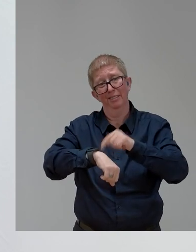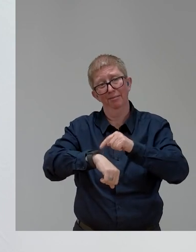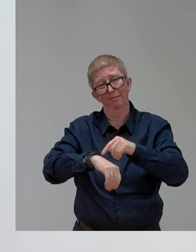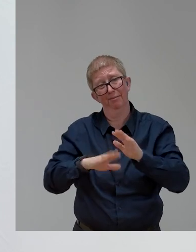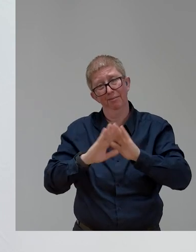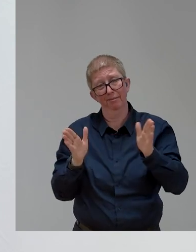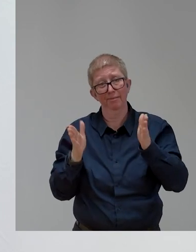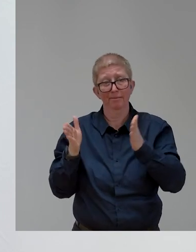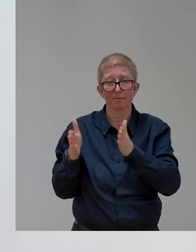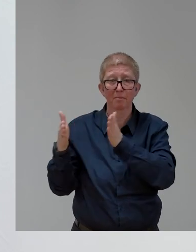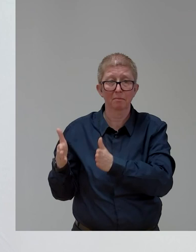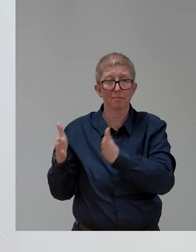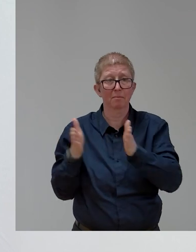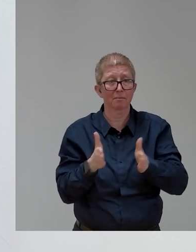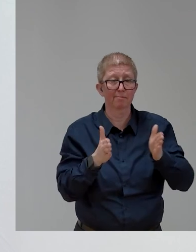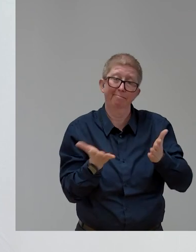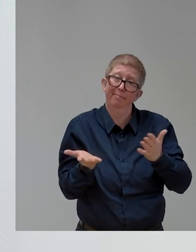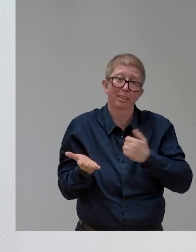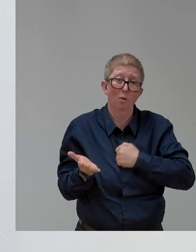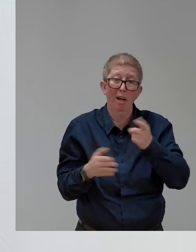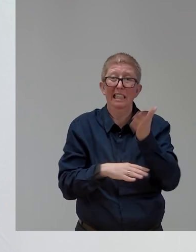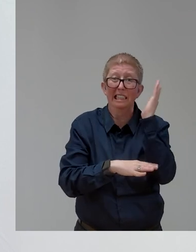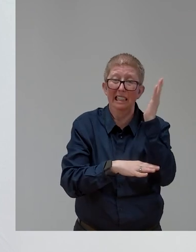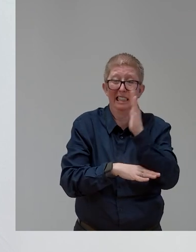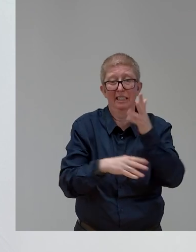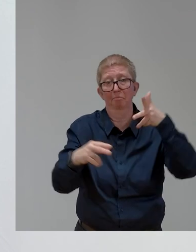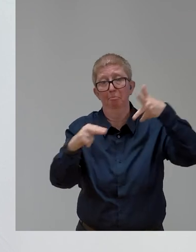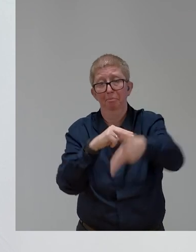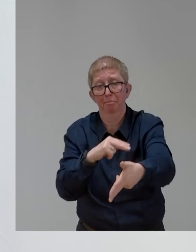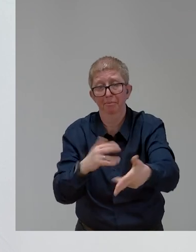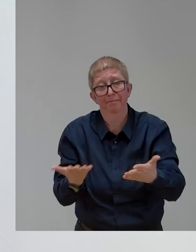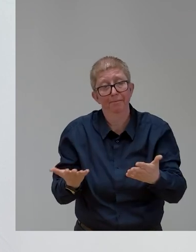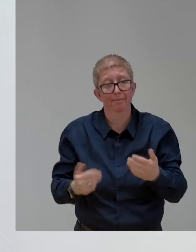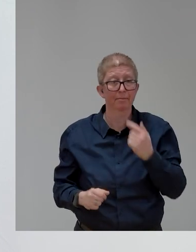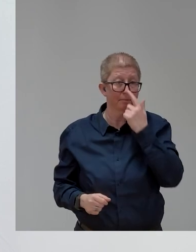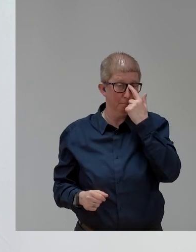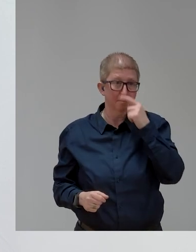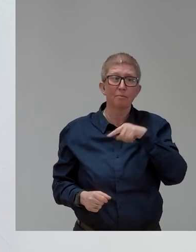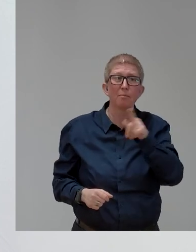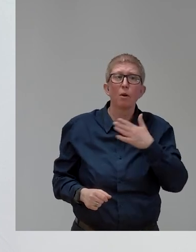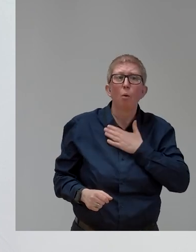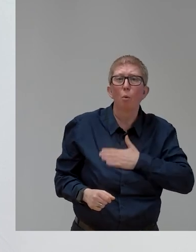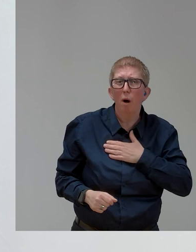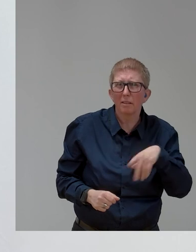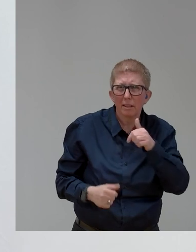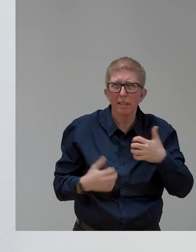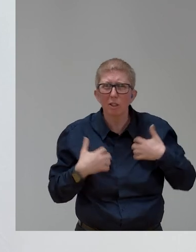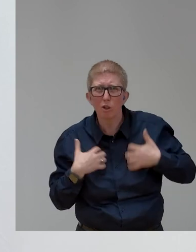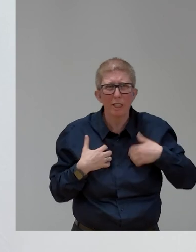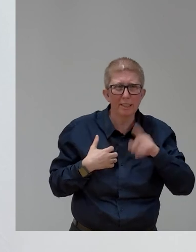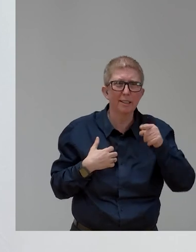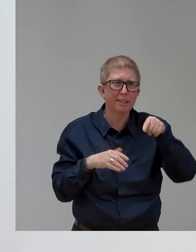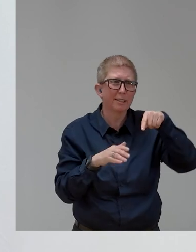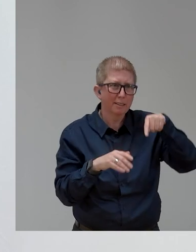so we can do the background setup for the next session. So everyone that is interested can still remain in the Microsoft team calls, but